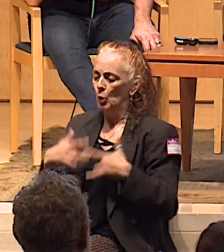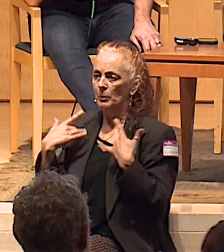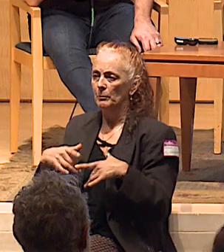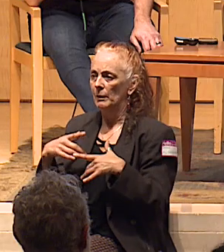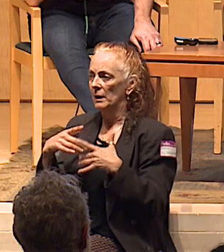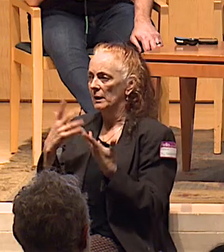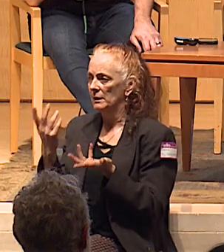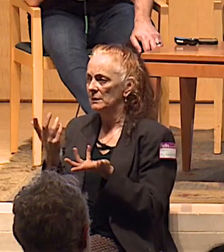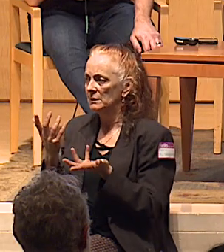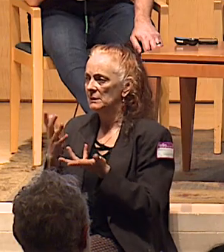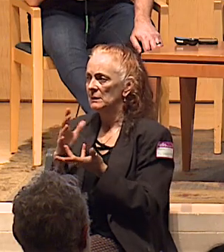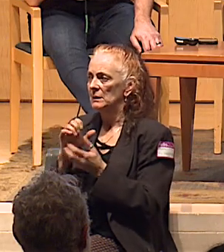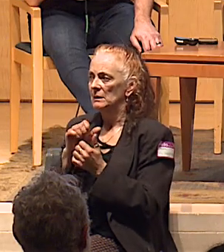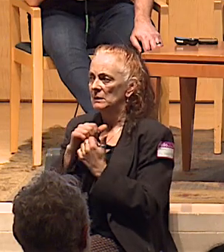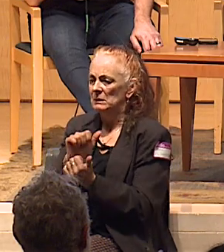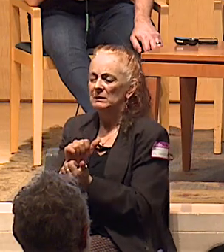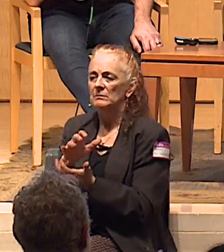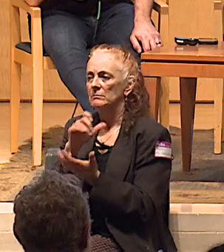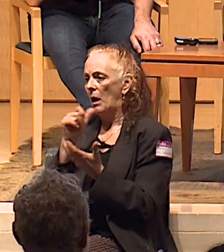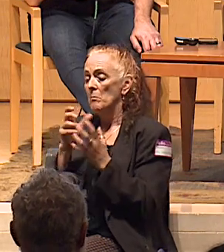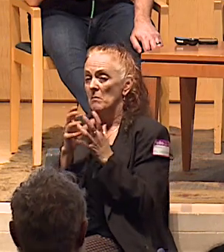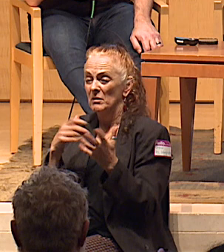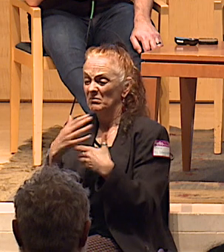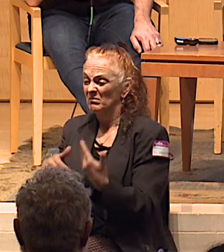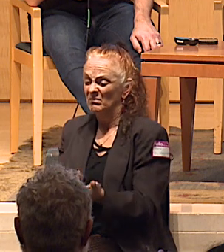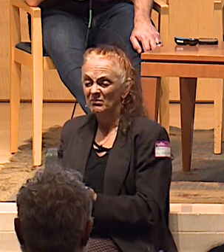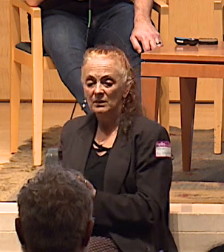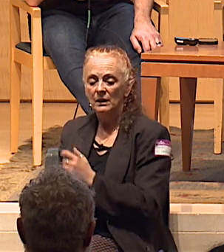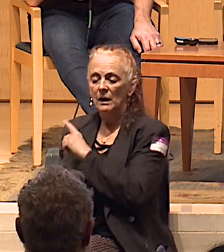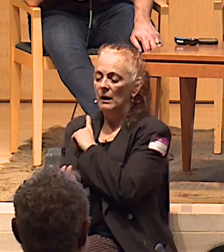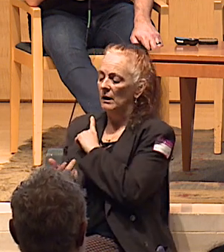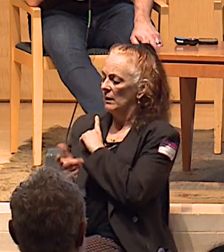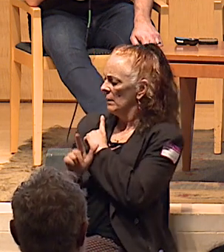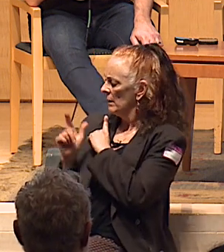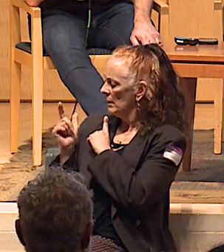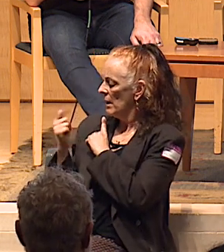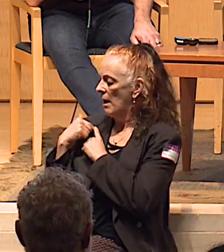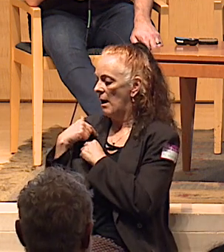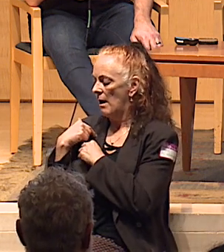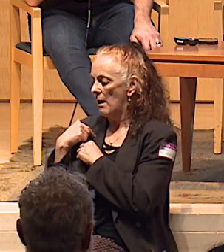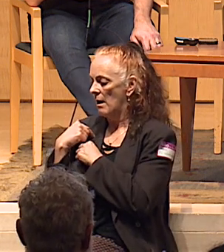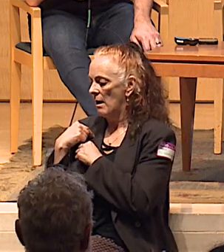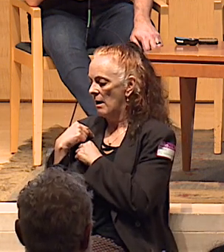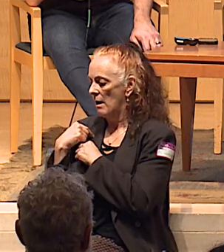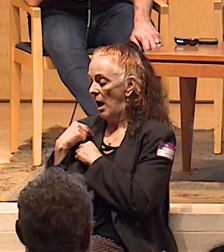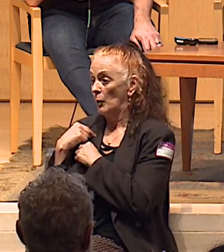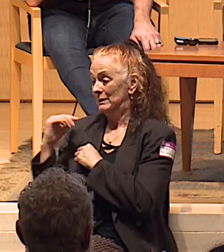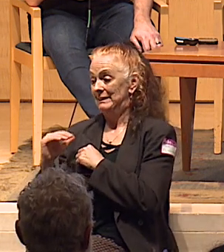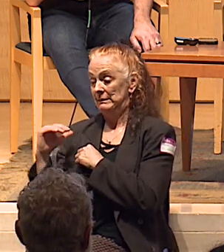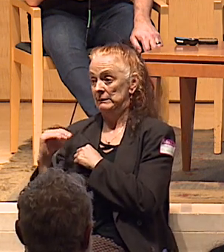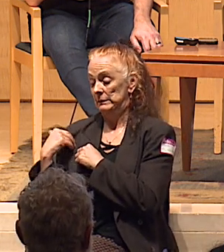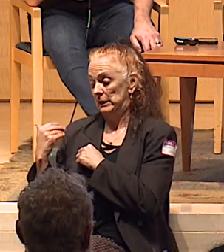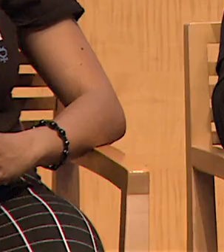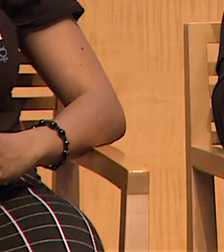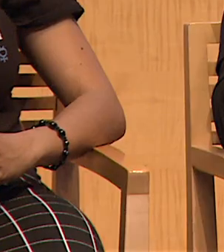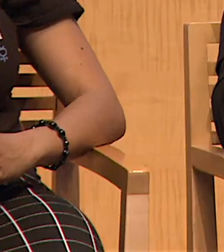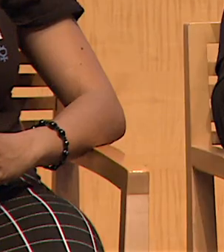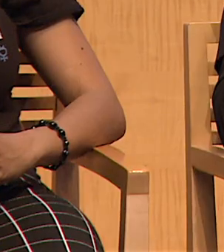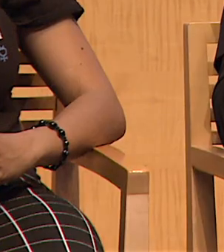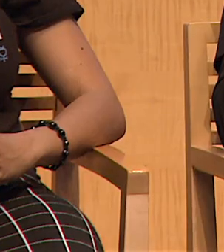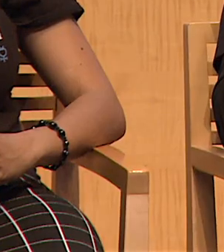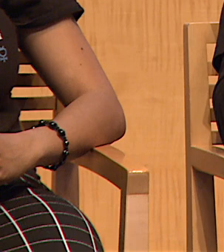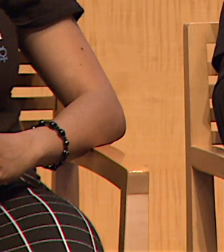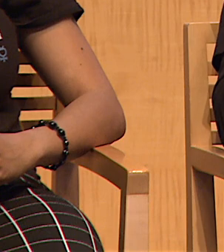subjective. Mm. Yeah. Like, I, when I was very, very little, I found a bunch of Tijuana